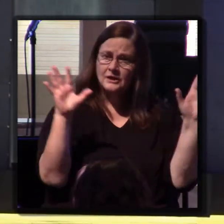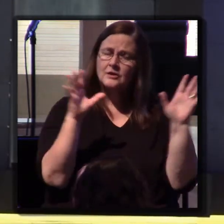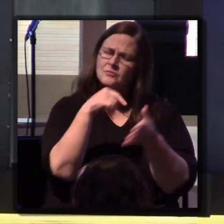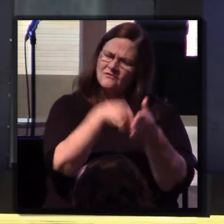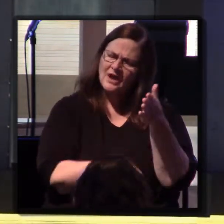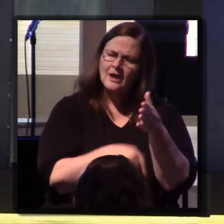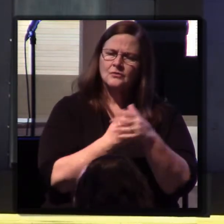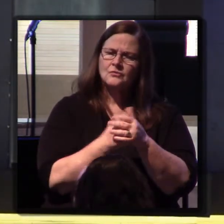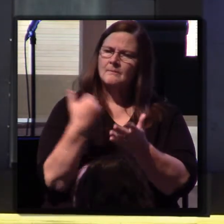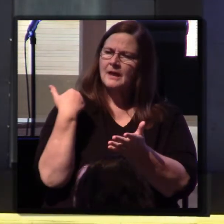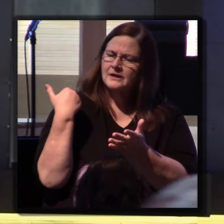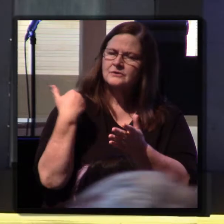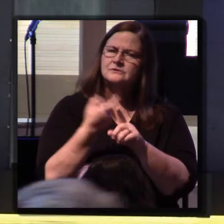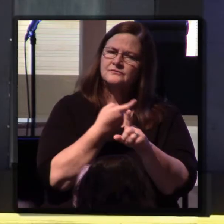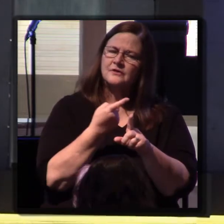for